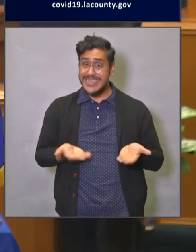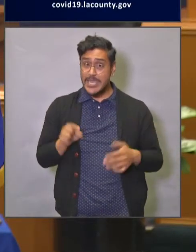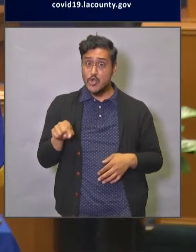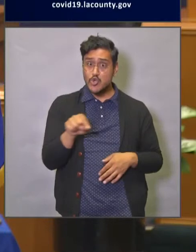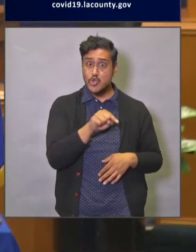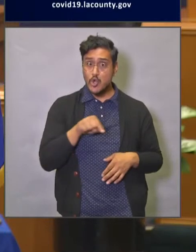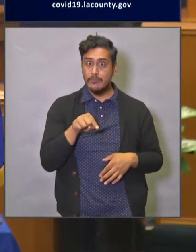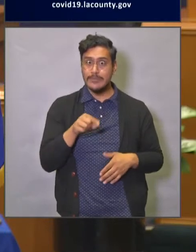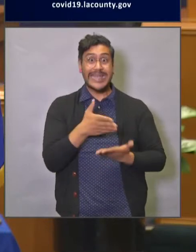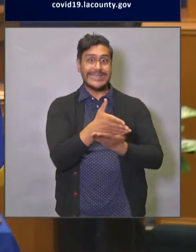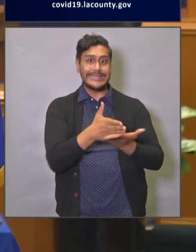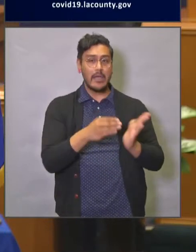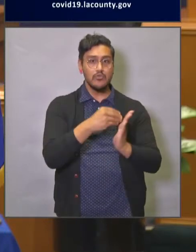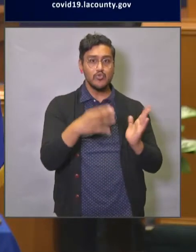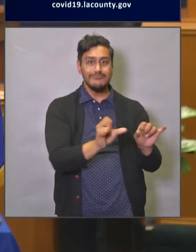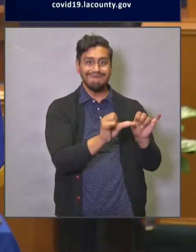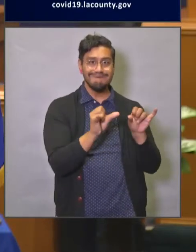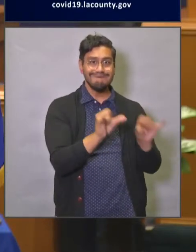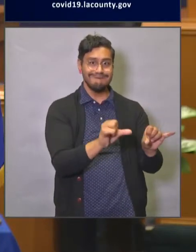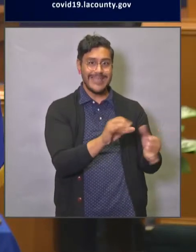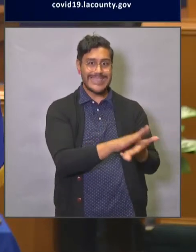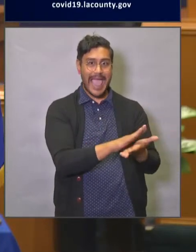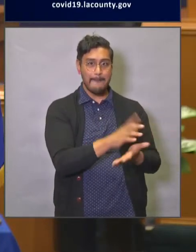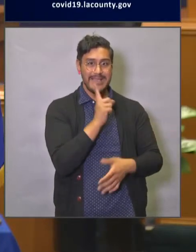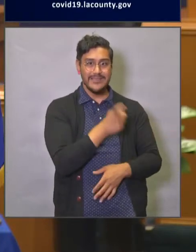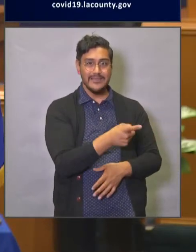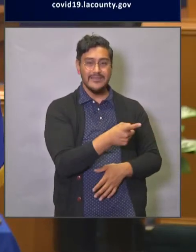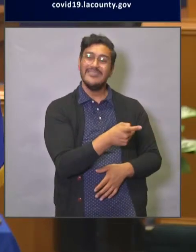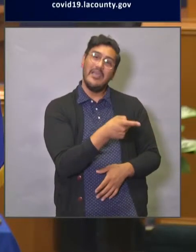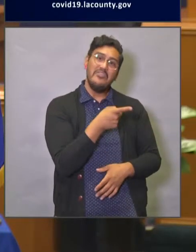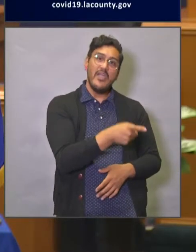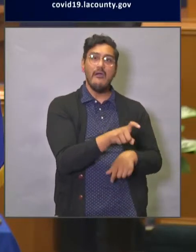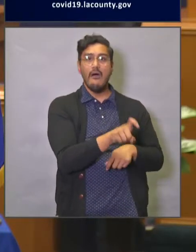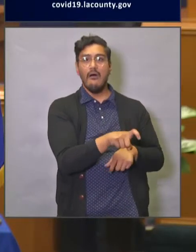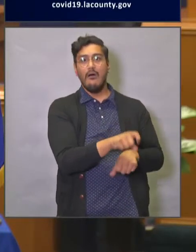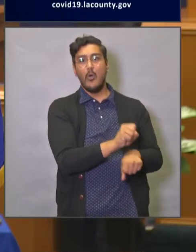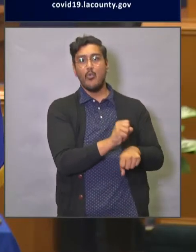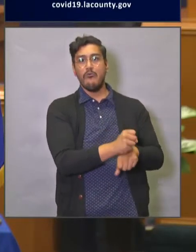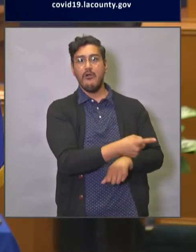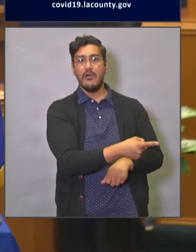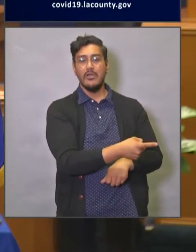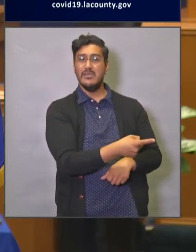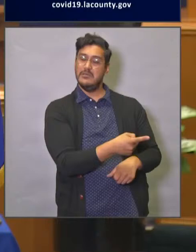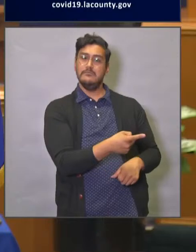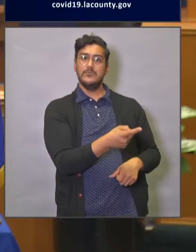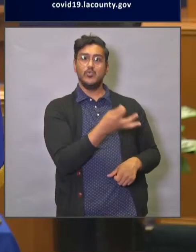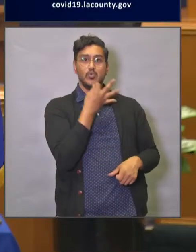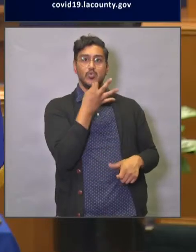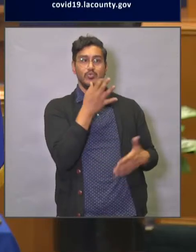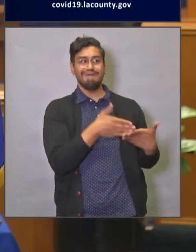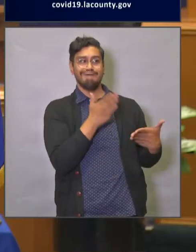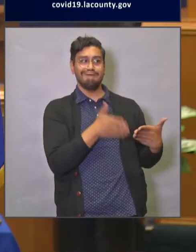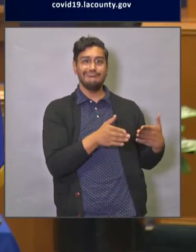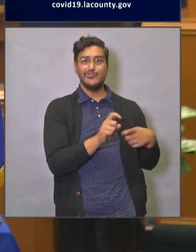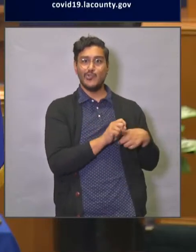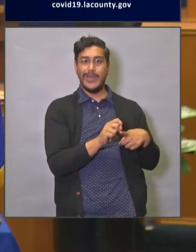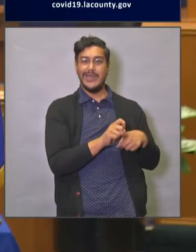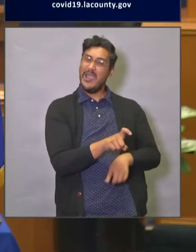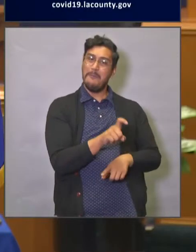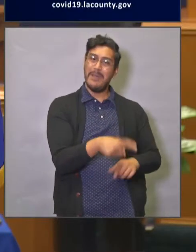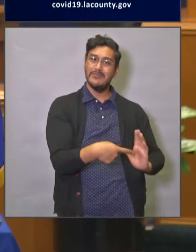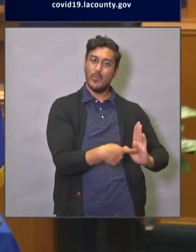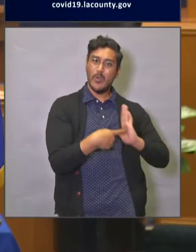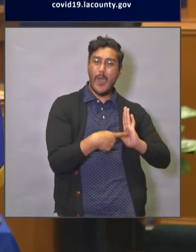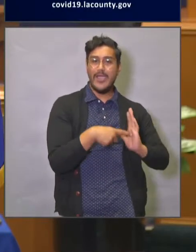are on campus because they're part of an essential workforce finishing up their training and need to take an in-person class